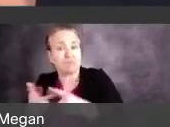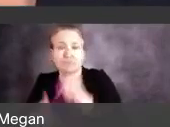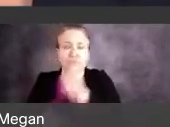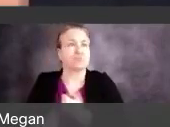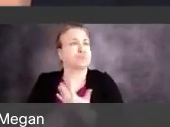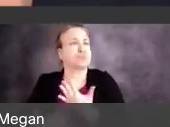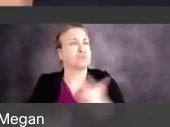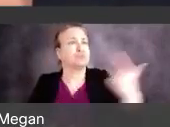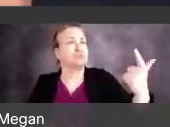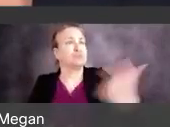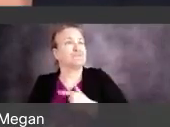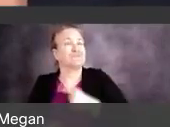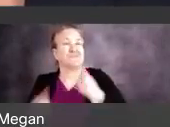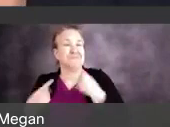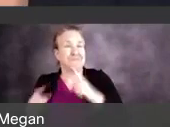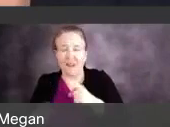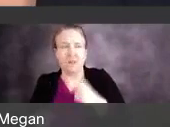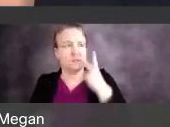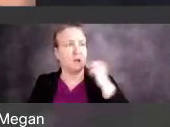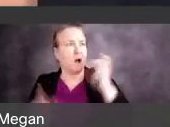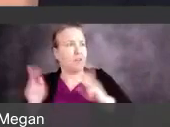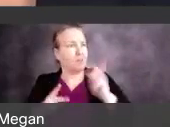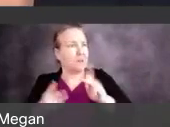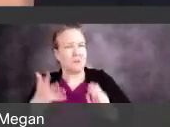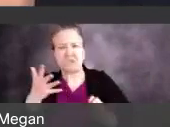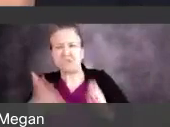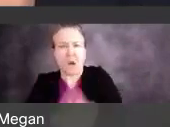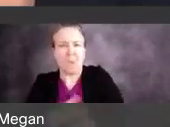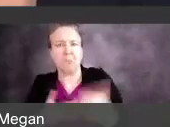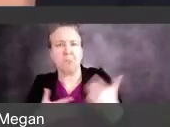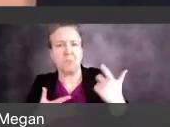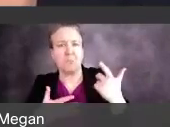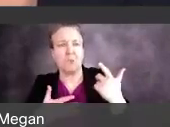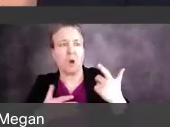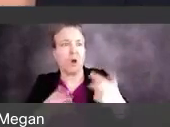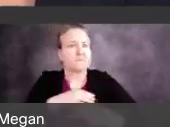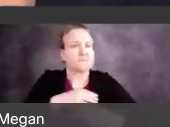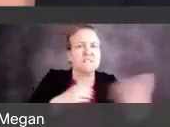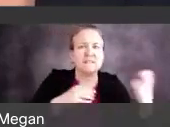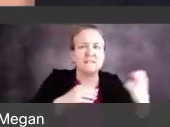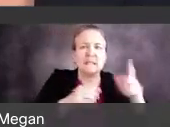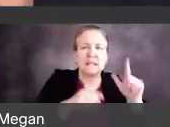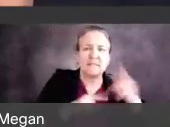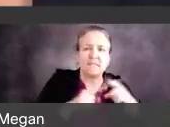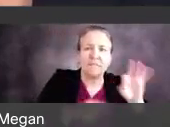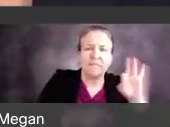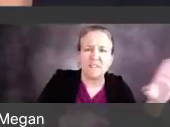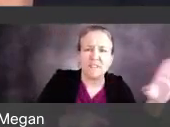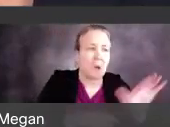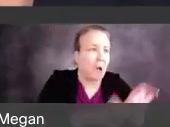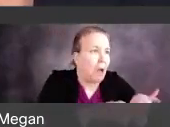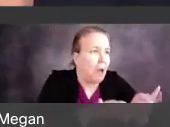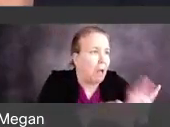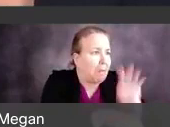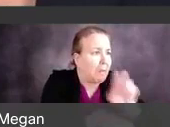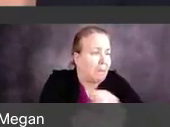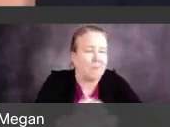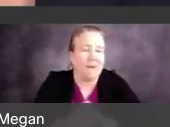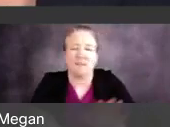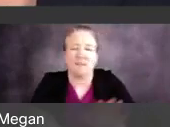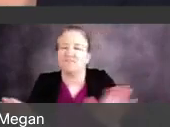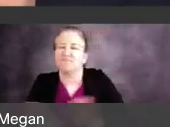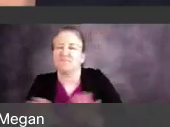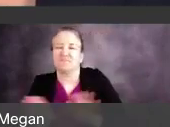their turn to see others grab a link off of Facebook and make an appointment for themselves. And so I will ask again for